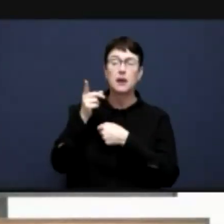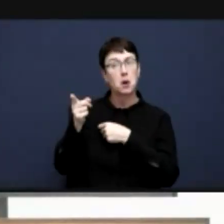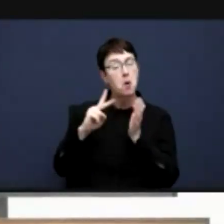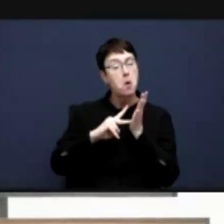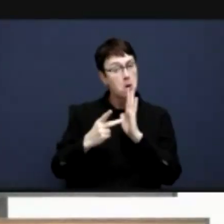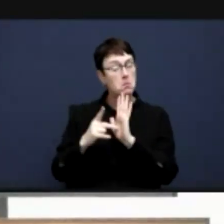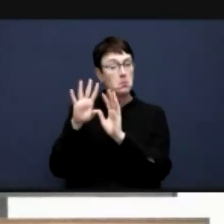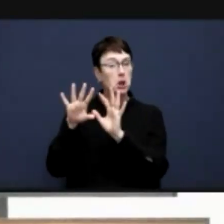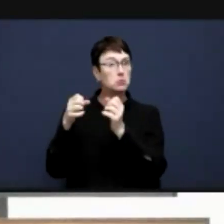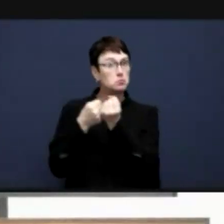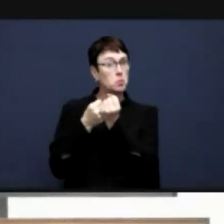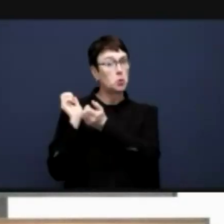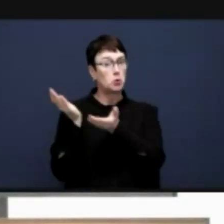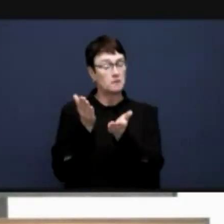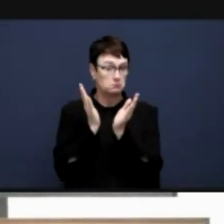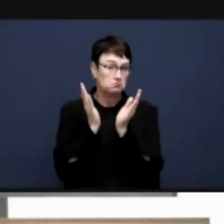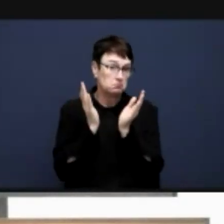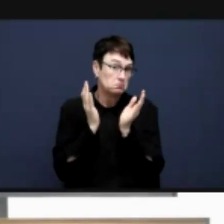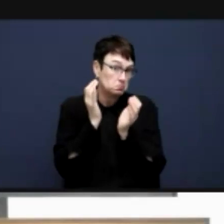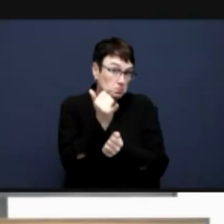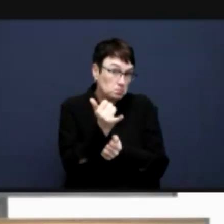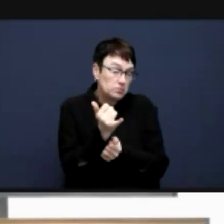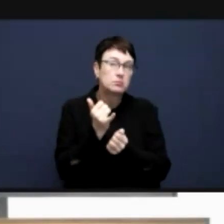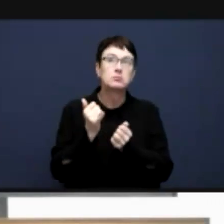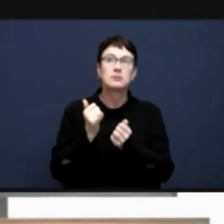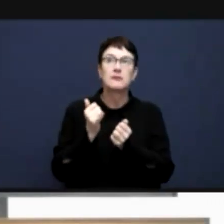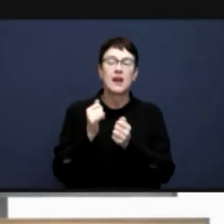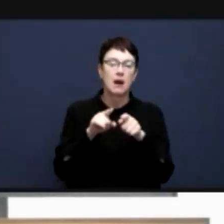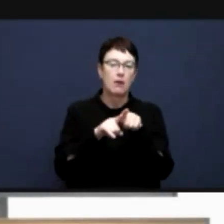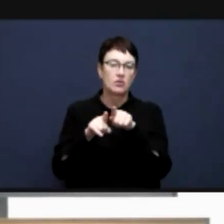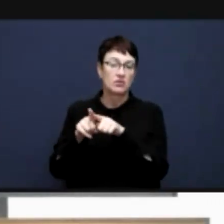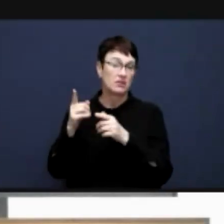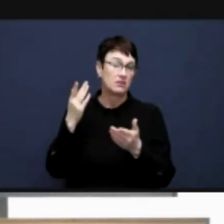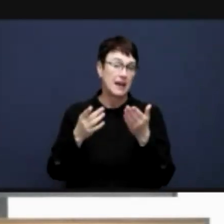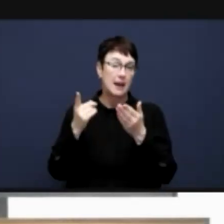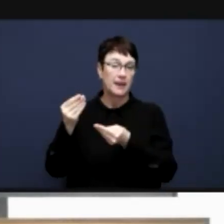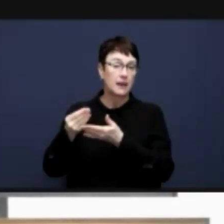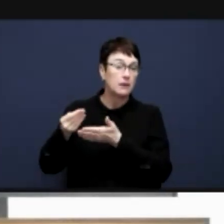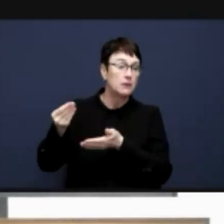provide documentation, it's in the scope of this requirement. Next one, please.